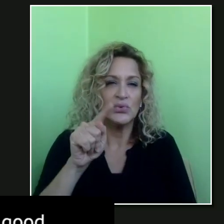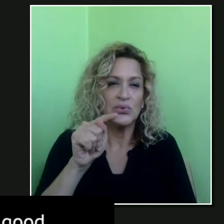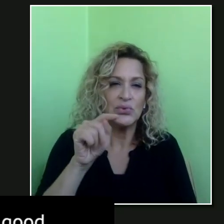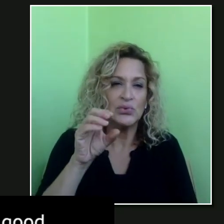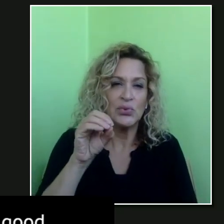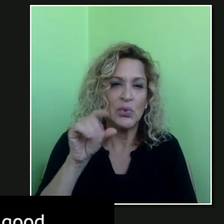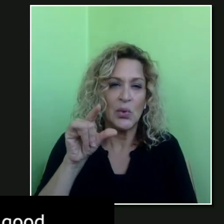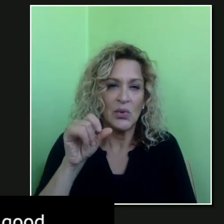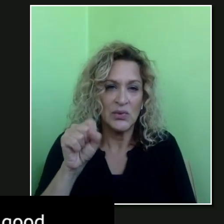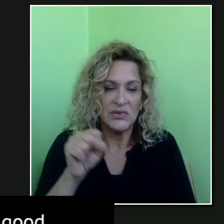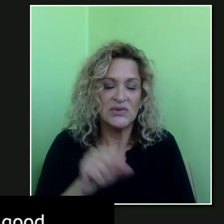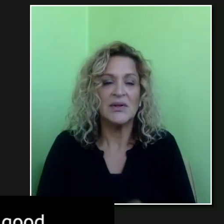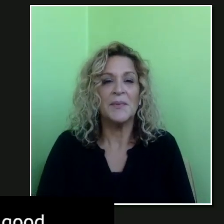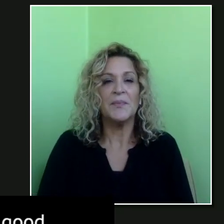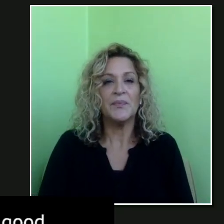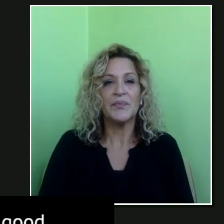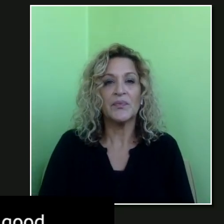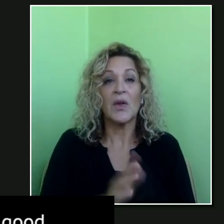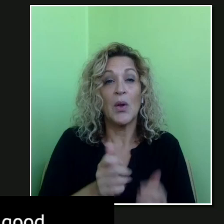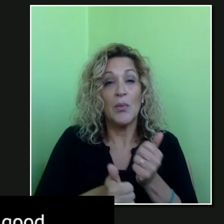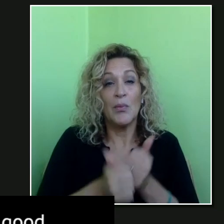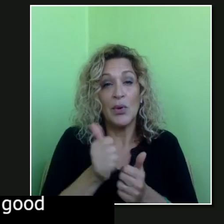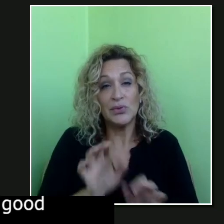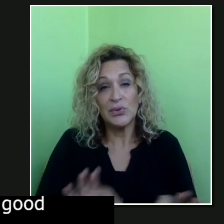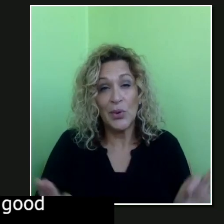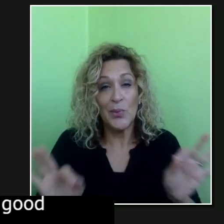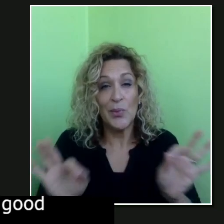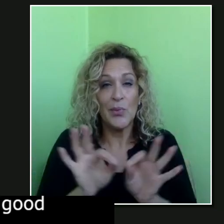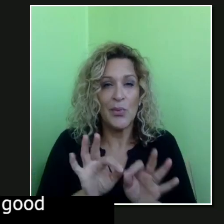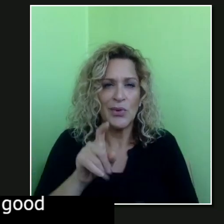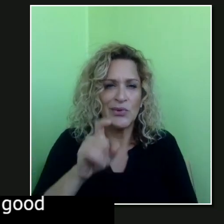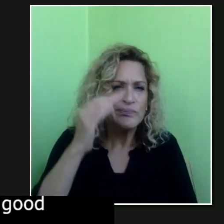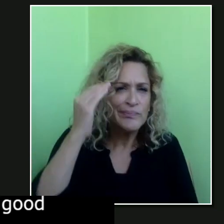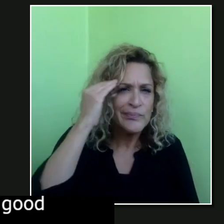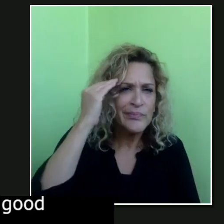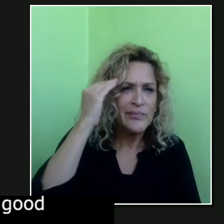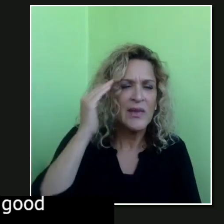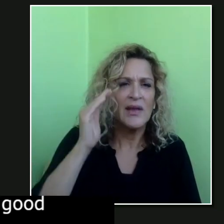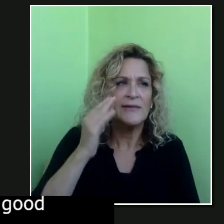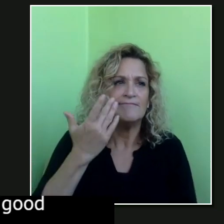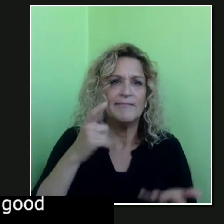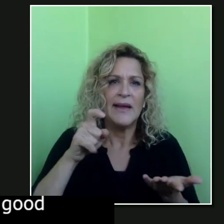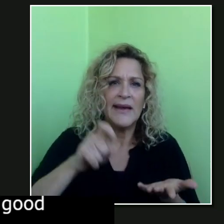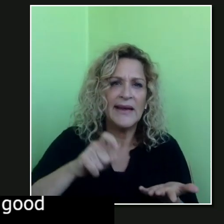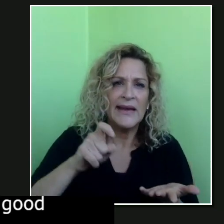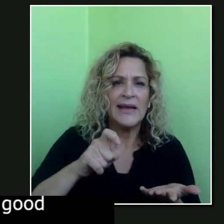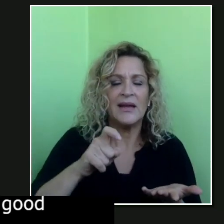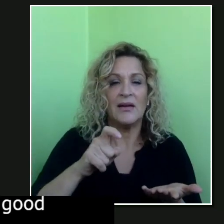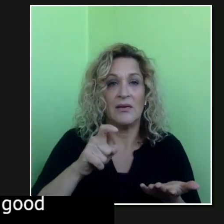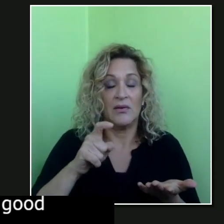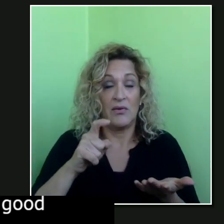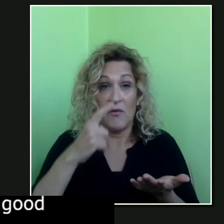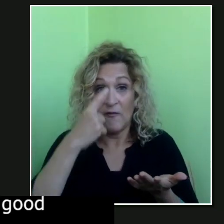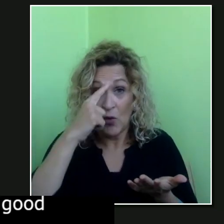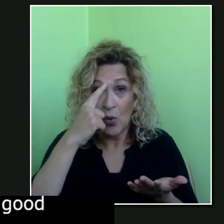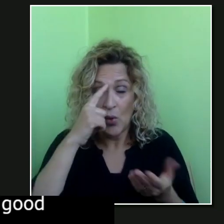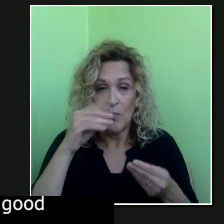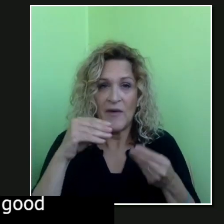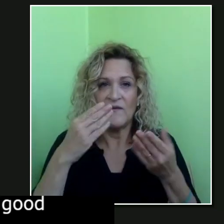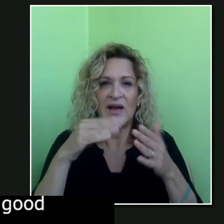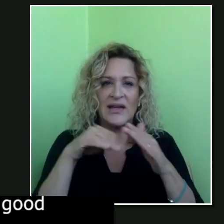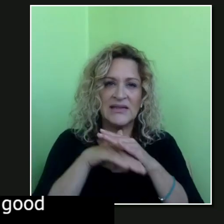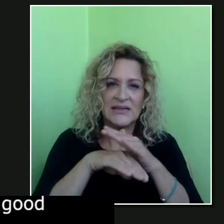Most important though is to be conscious of this need to be accessible and to encourage a culture